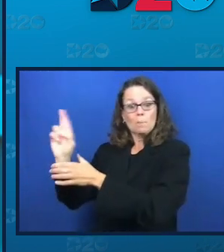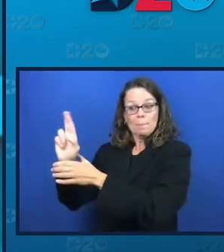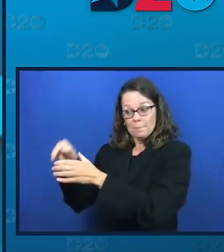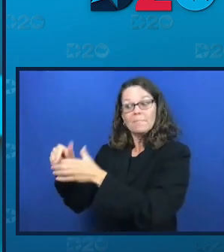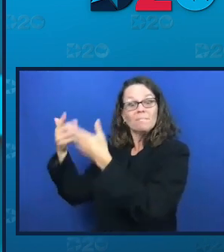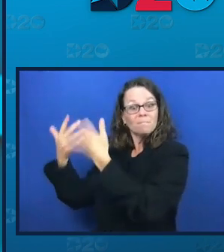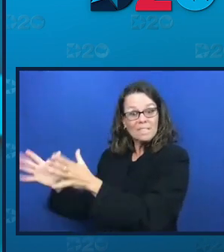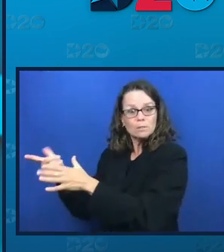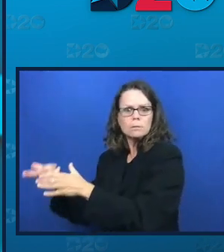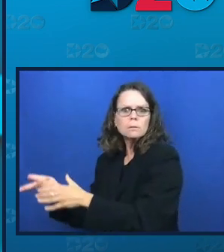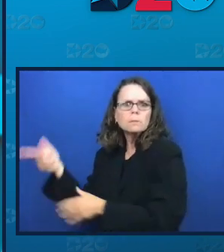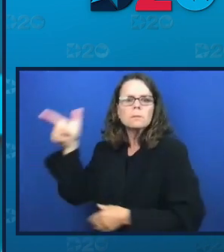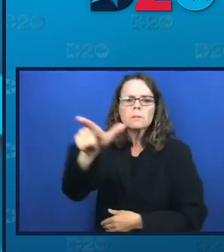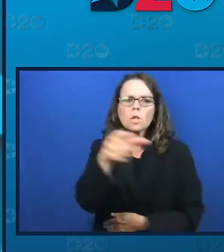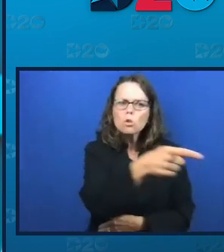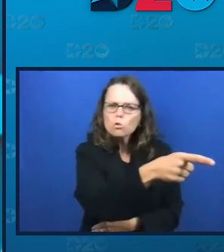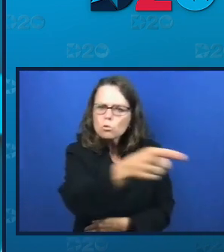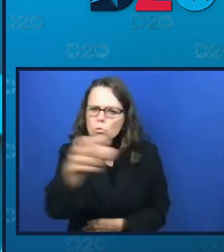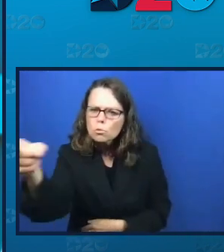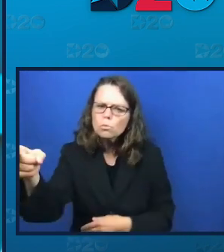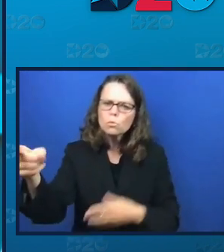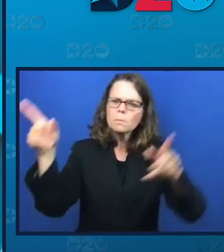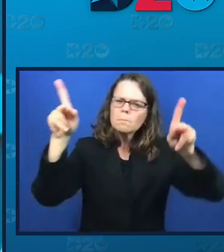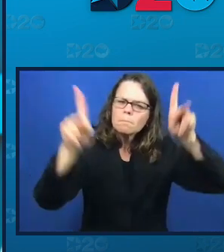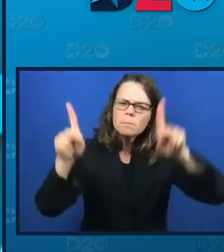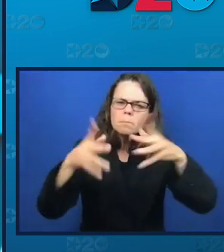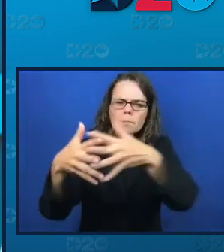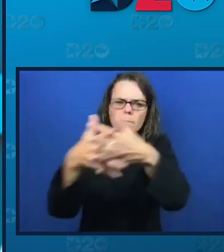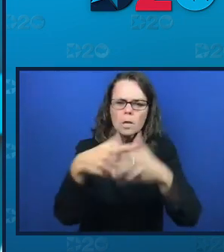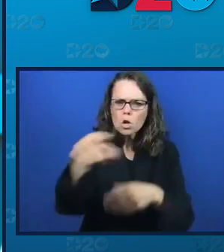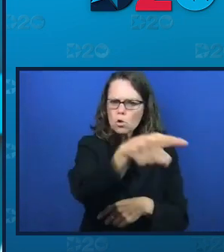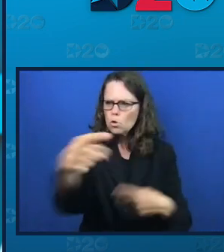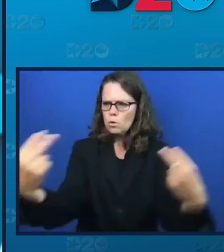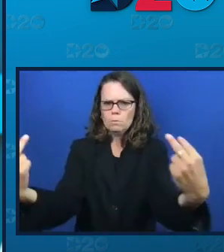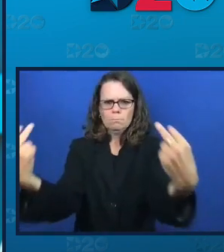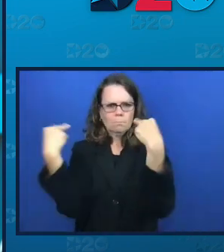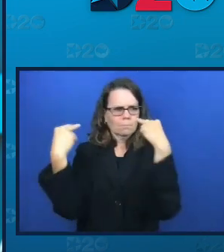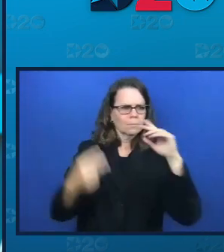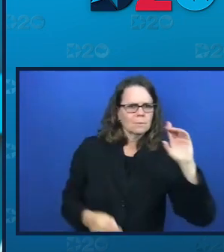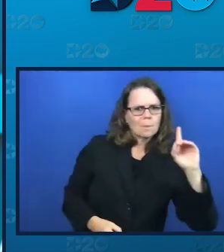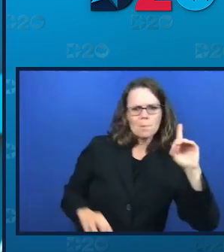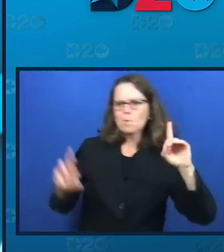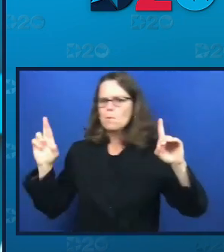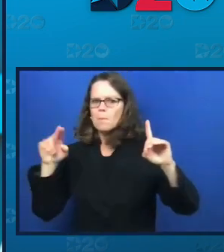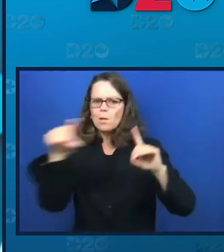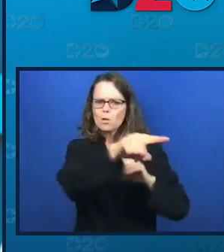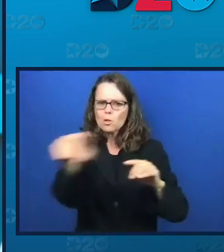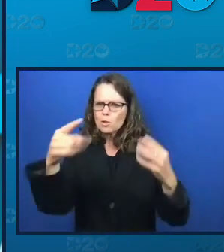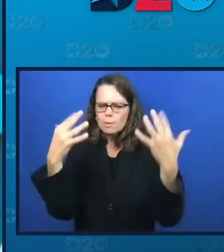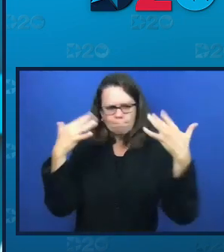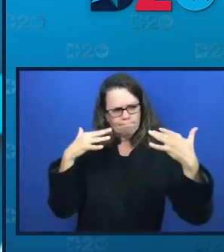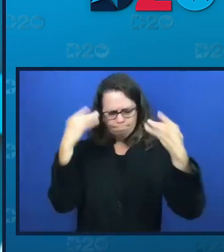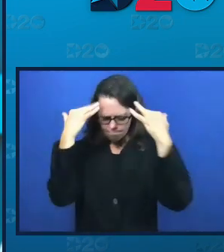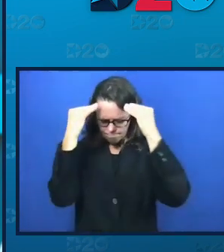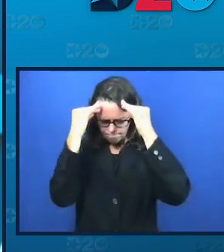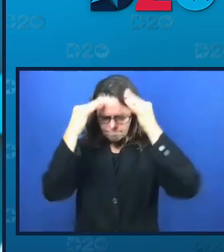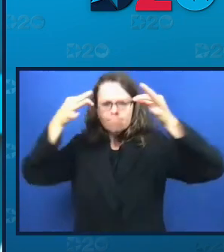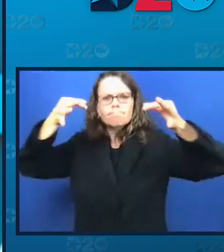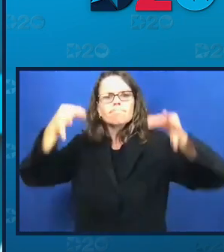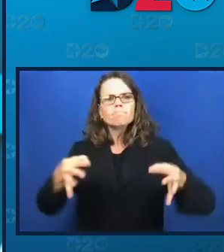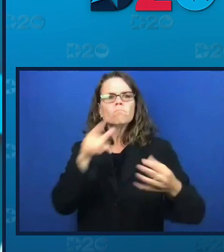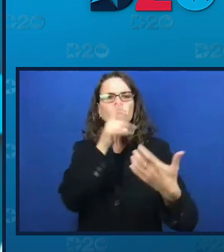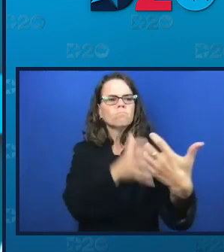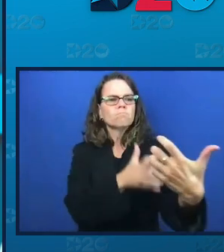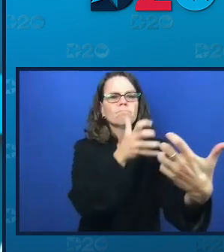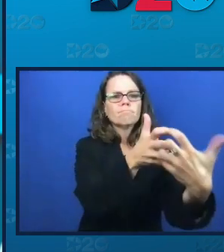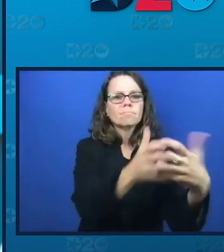challenges we face and decide which plan you think will work for you and your family. But the choice this year is deeper than that. No